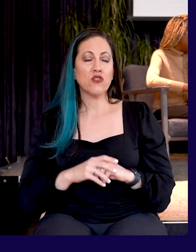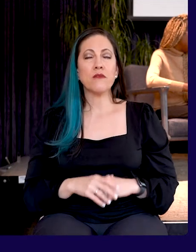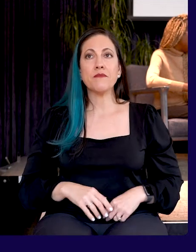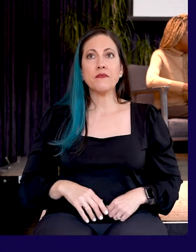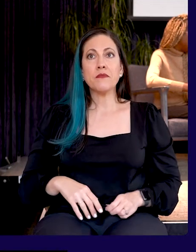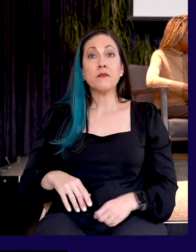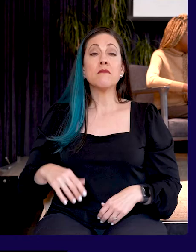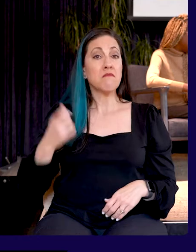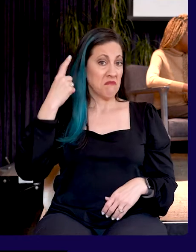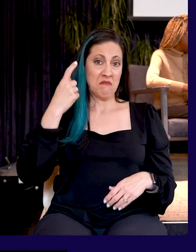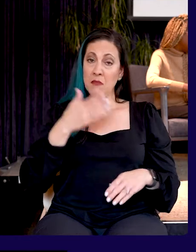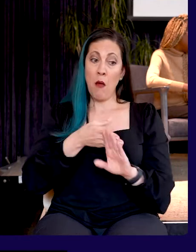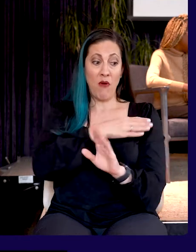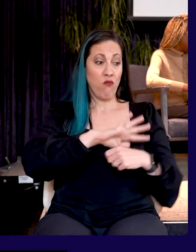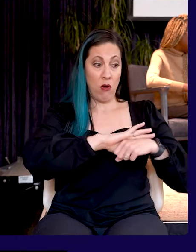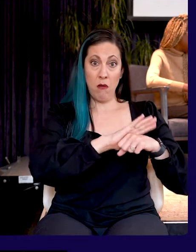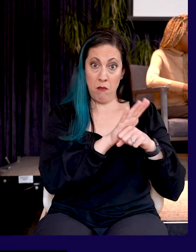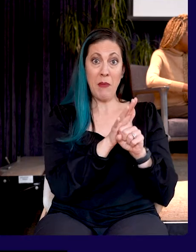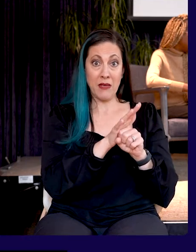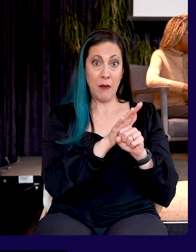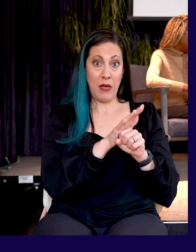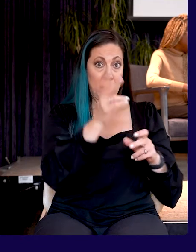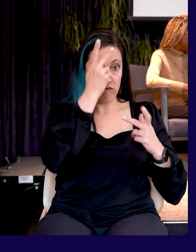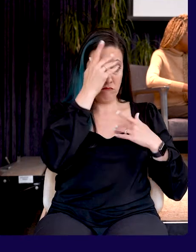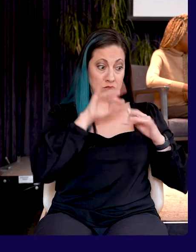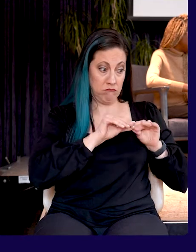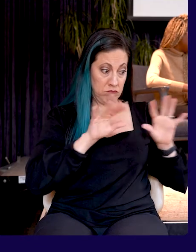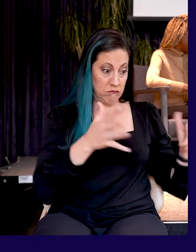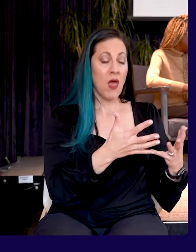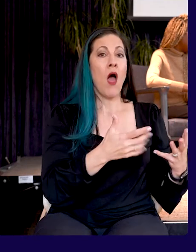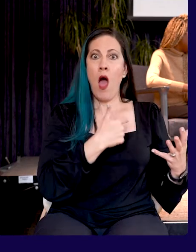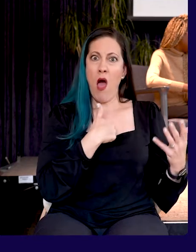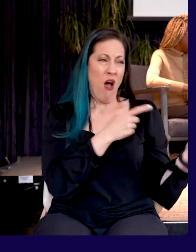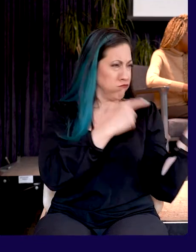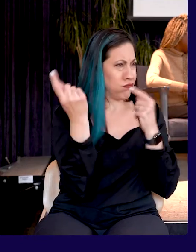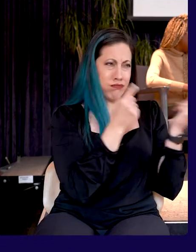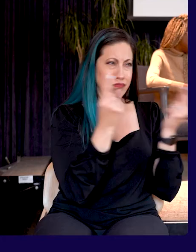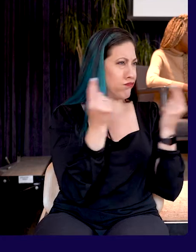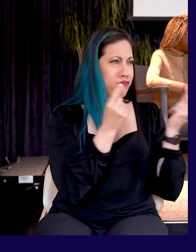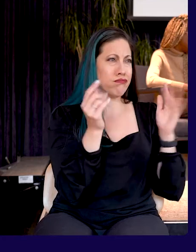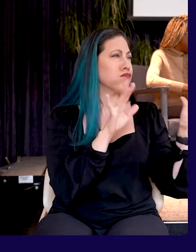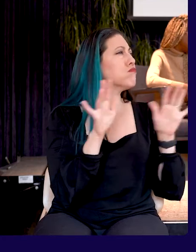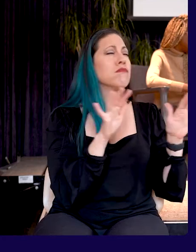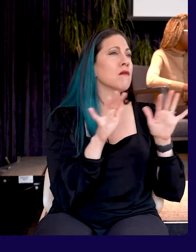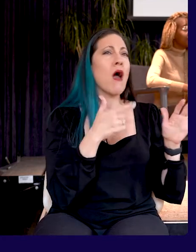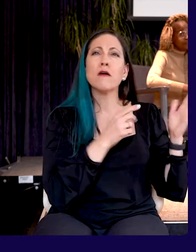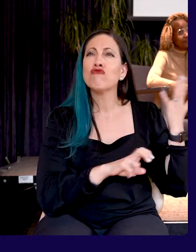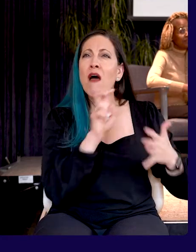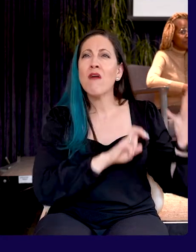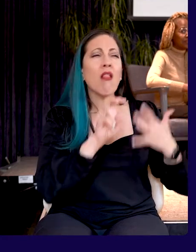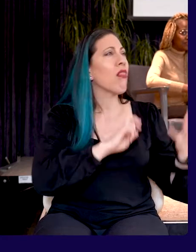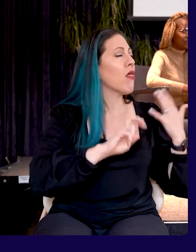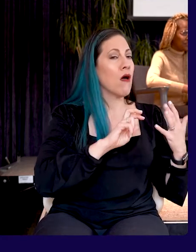before the pandemic, I was doing a lot and then suddenly was doing a lot less and felt great about it, right? It was like, how did I travel all the time? Why